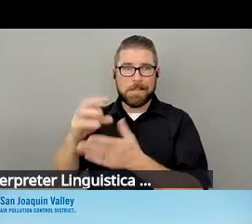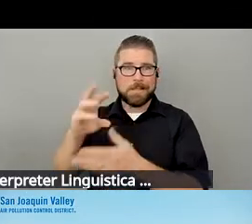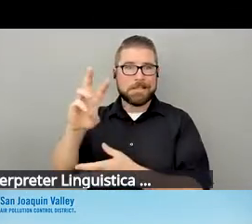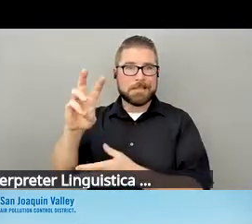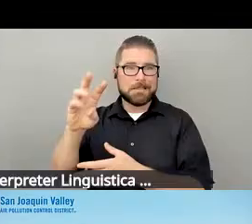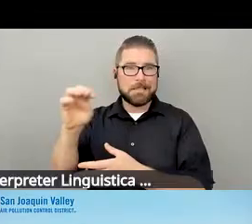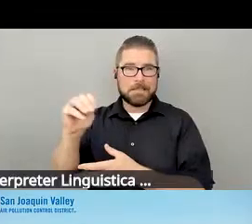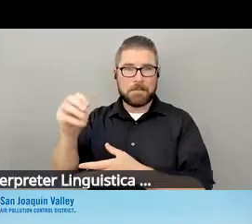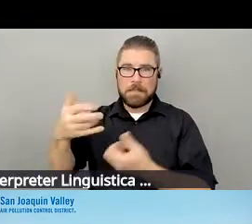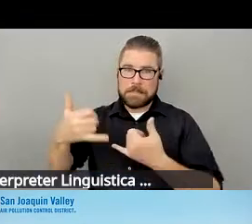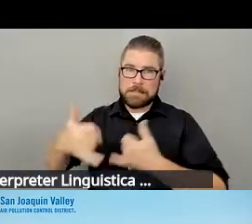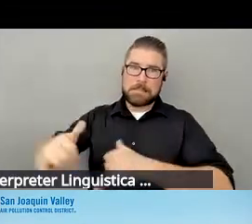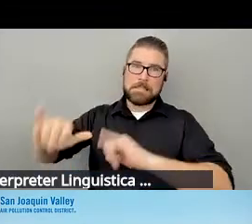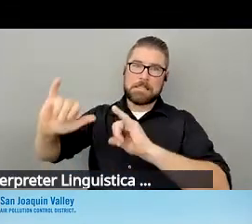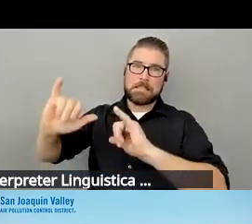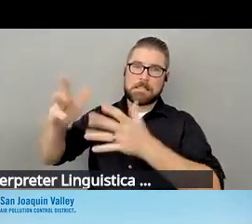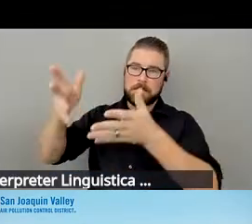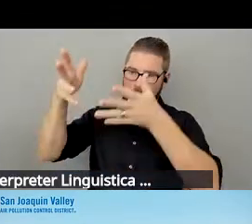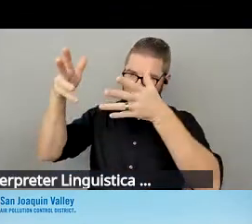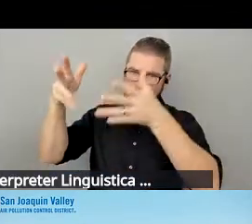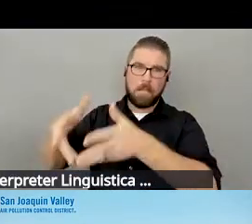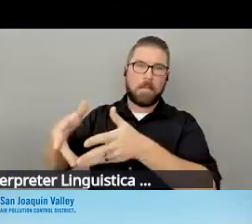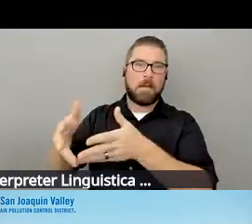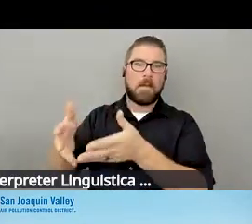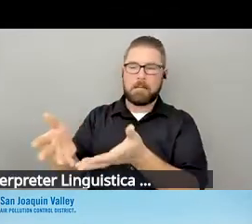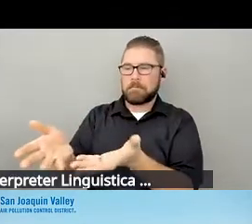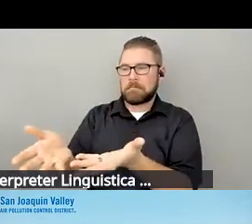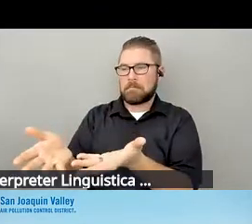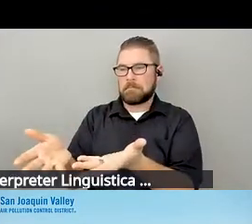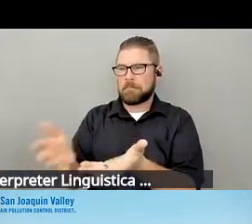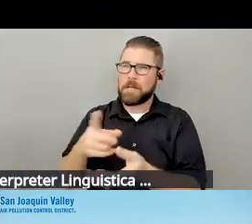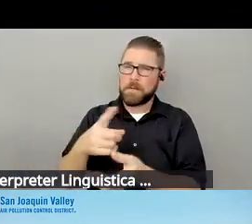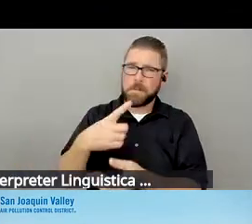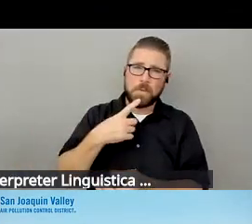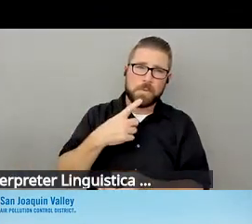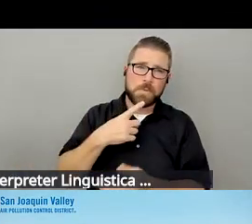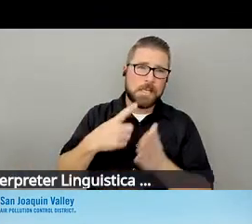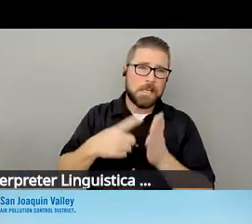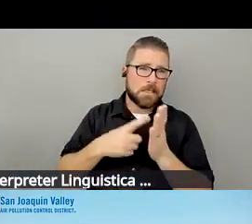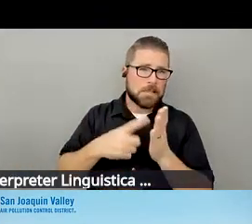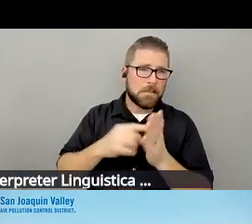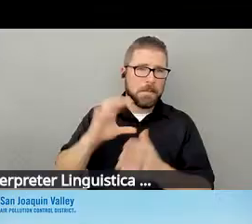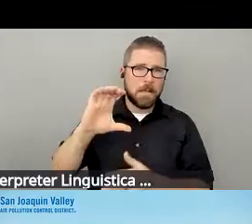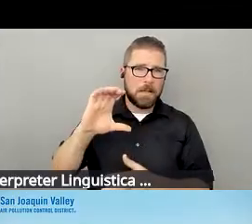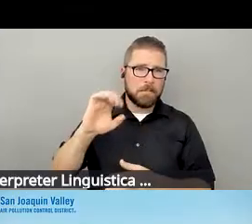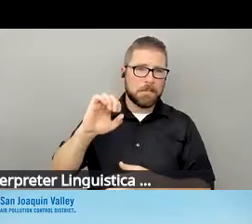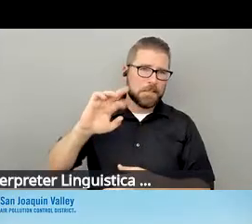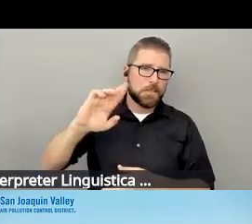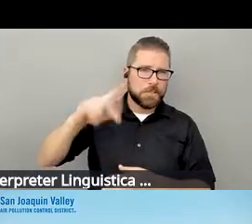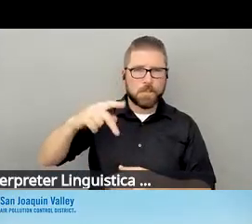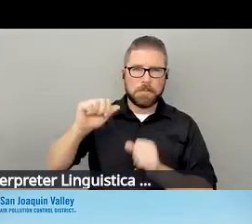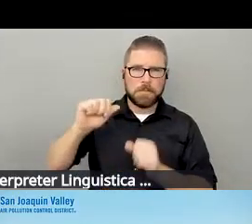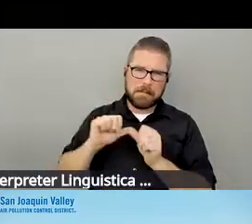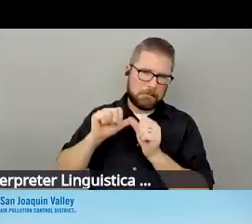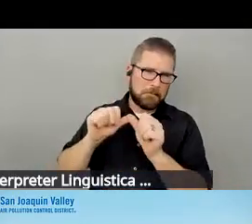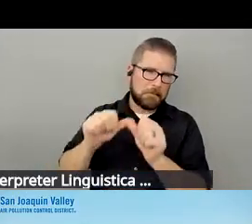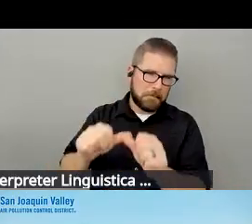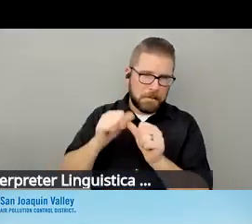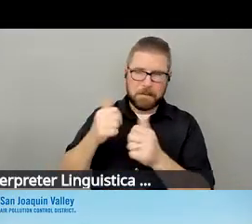you said sometimes the effort to complete these SERPs goes on afterwards, will there still be that effort